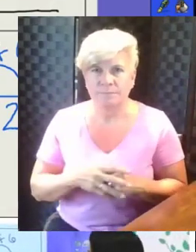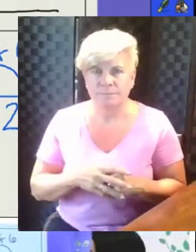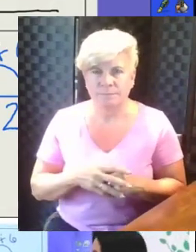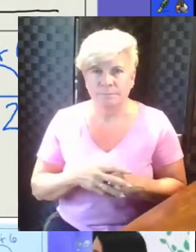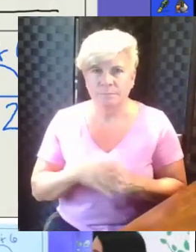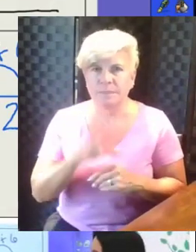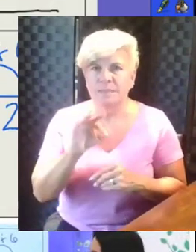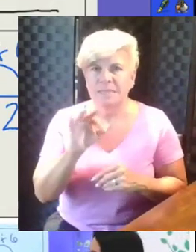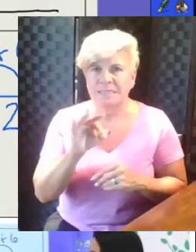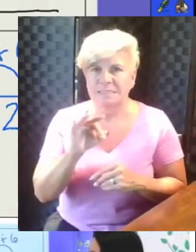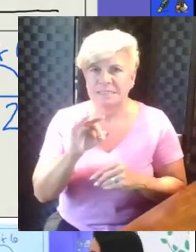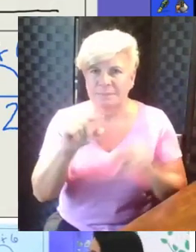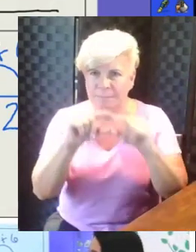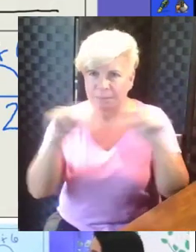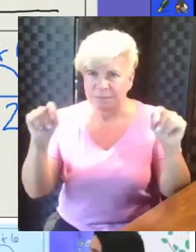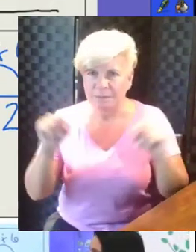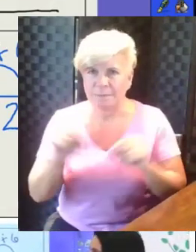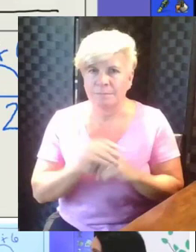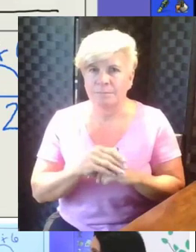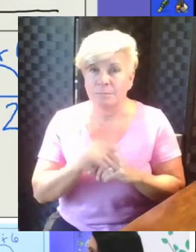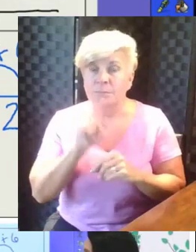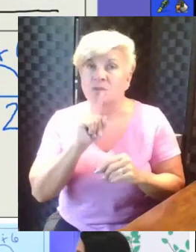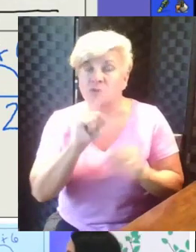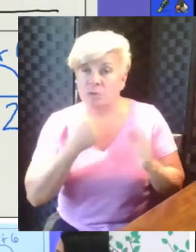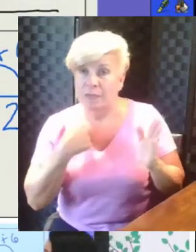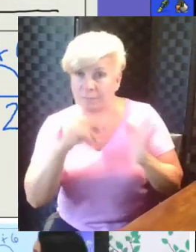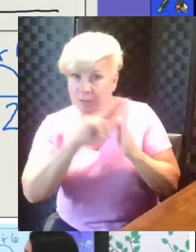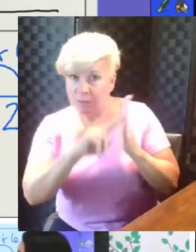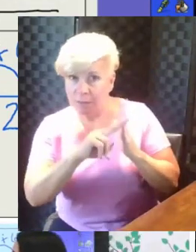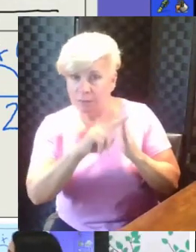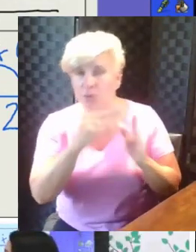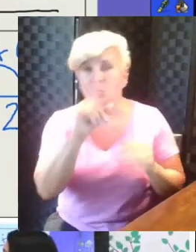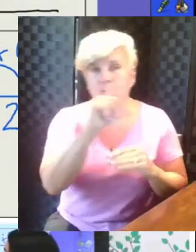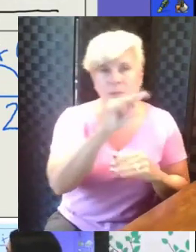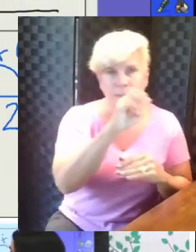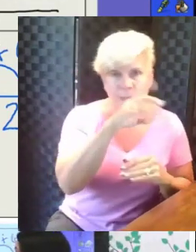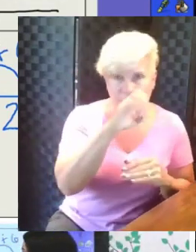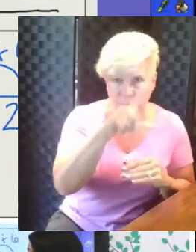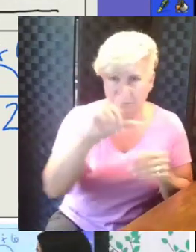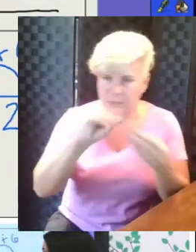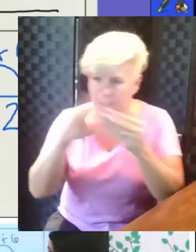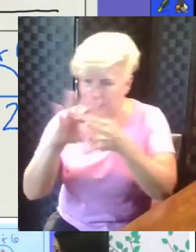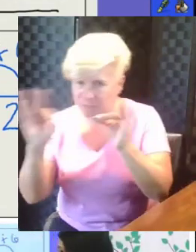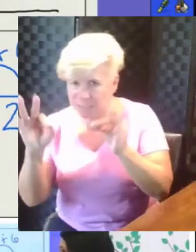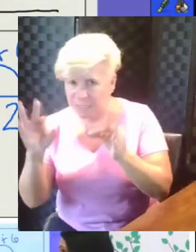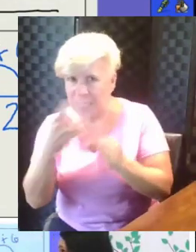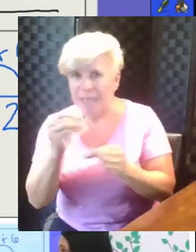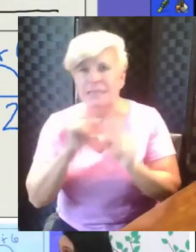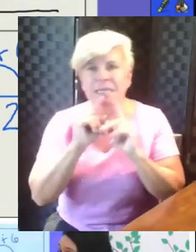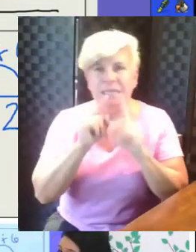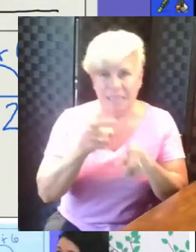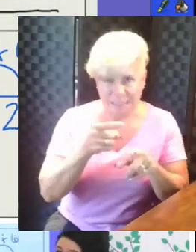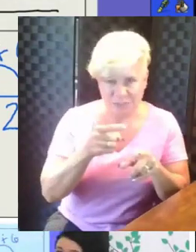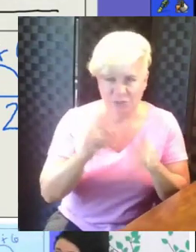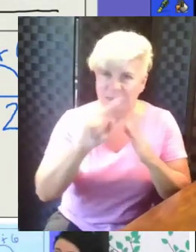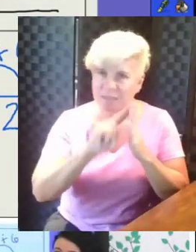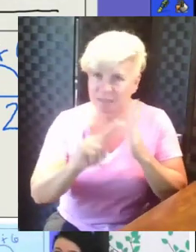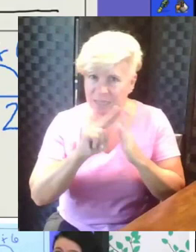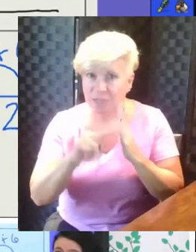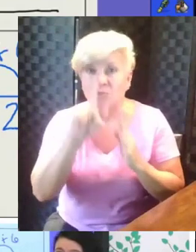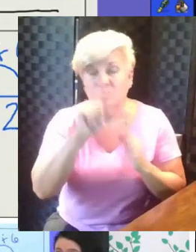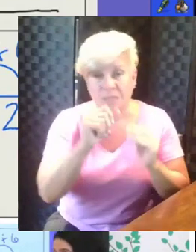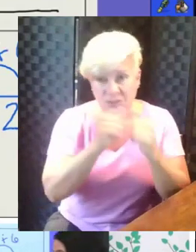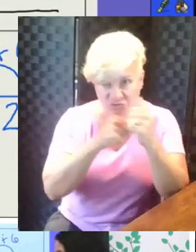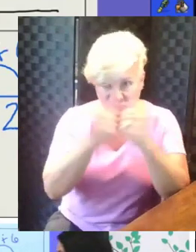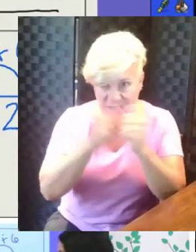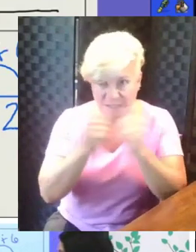19 pipe cleaners. Make sure you have a complete answer with a model, an equation. You probably need a strategy. We're getting into some